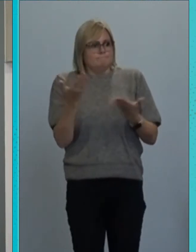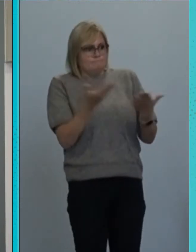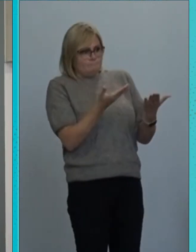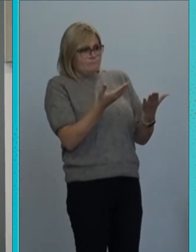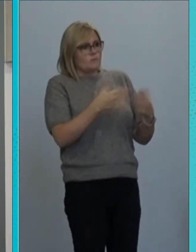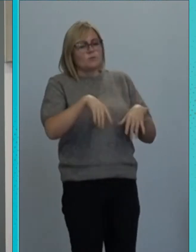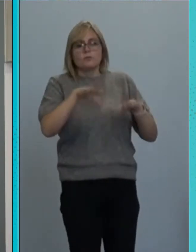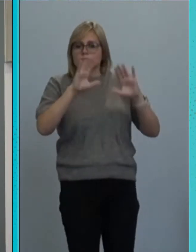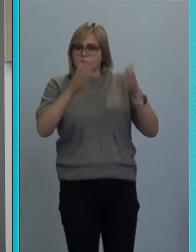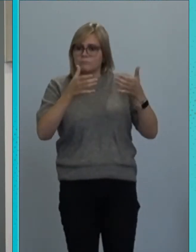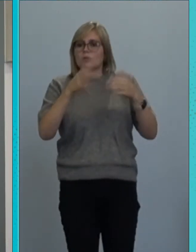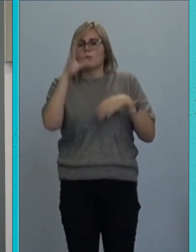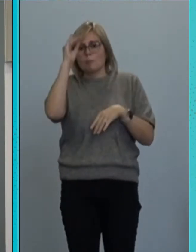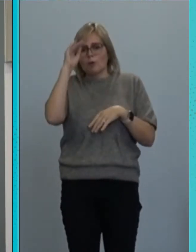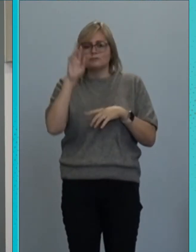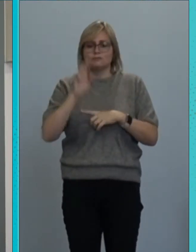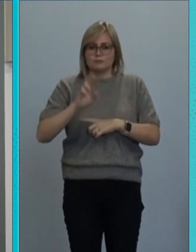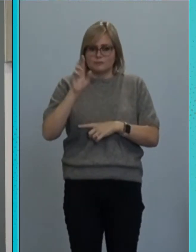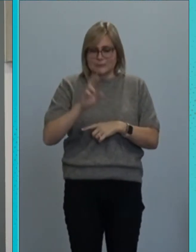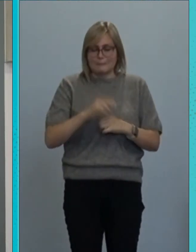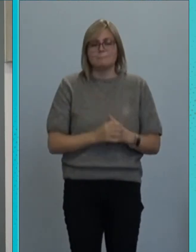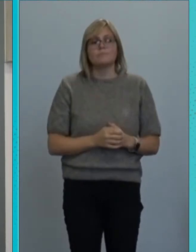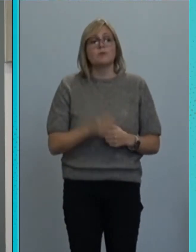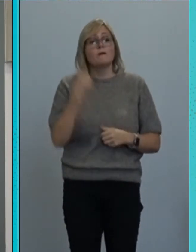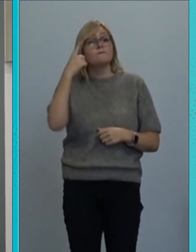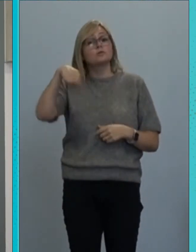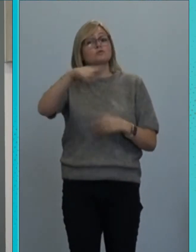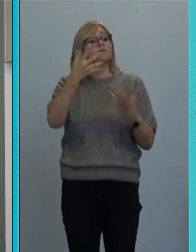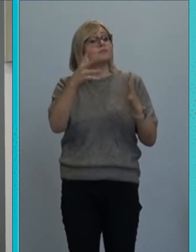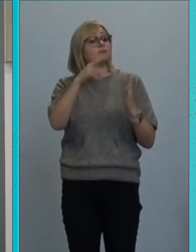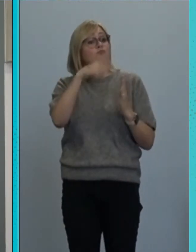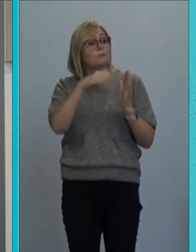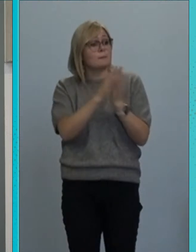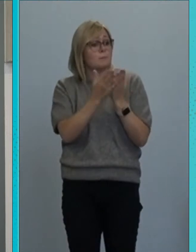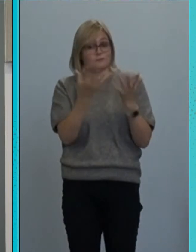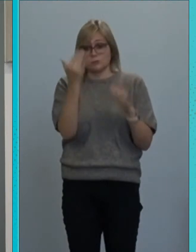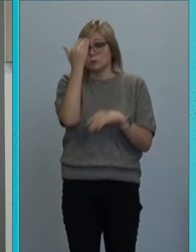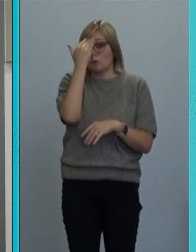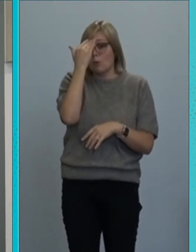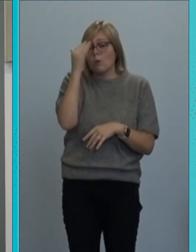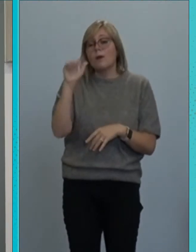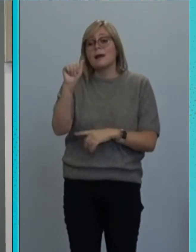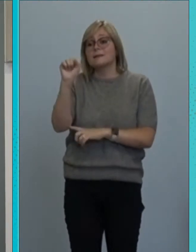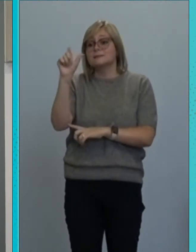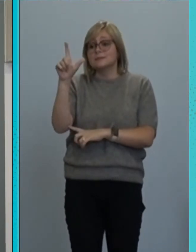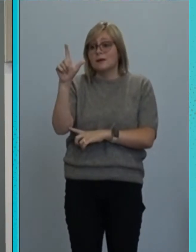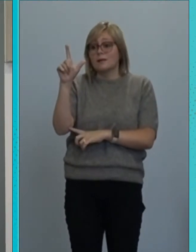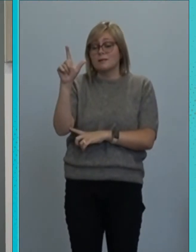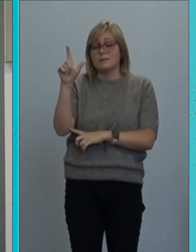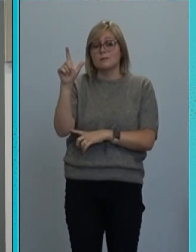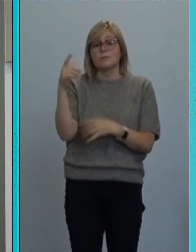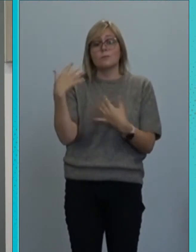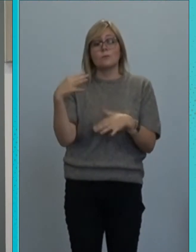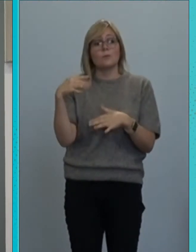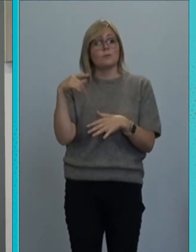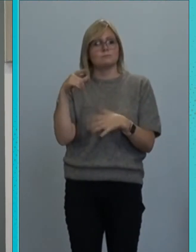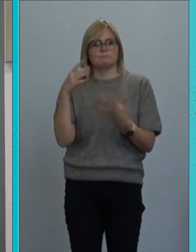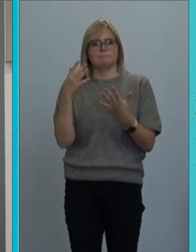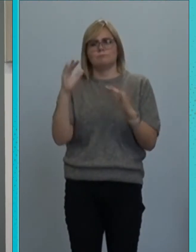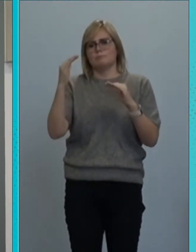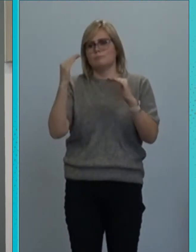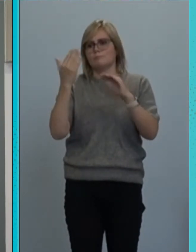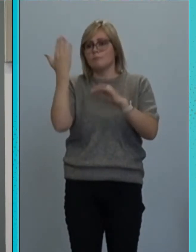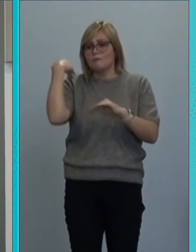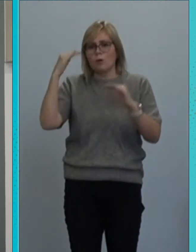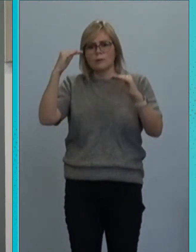Riverside. As those of you who have read the book know, American Sign Language was looked down upon